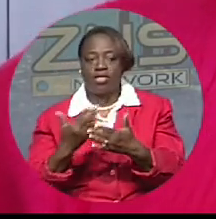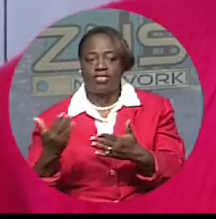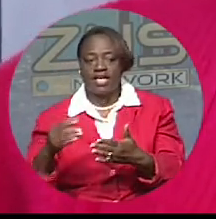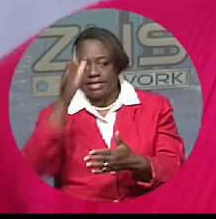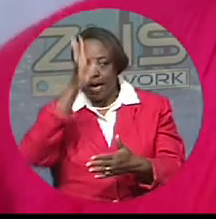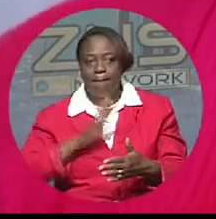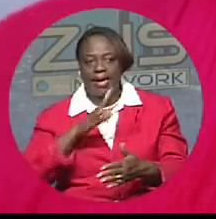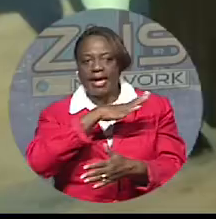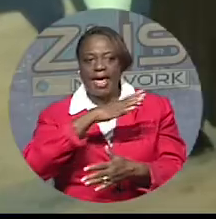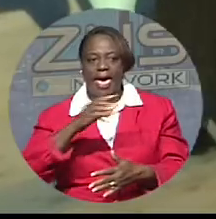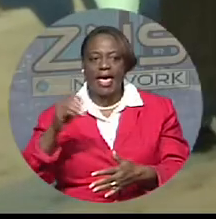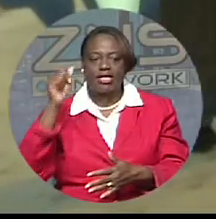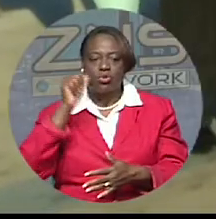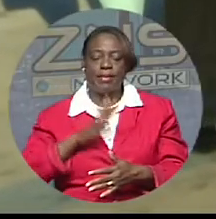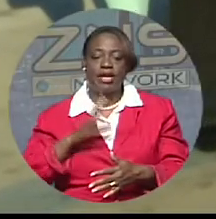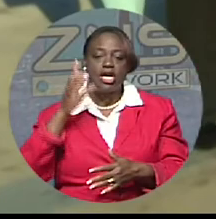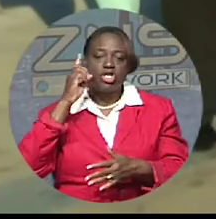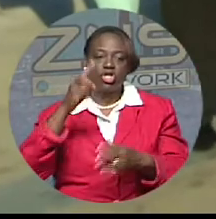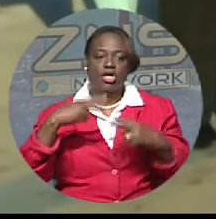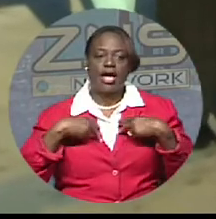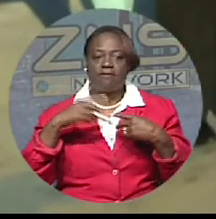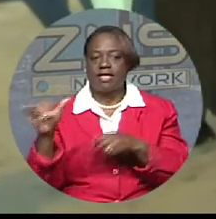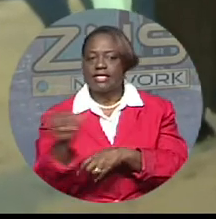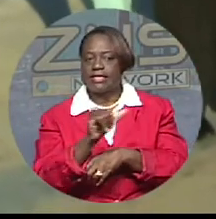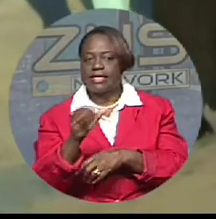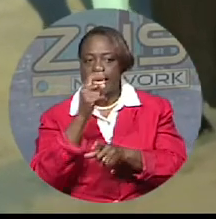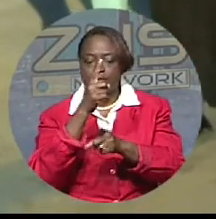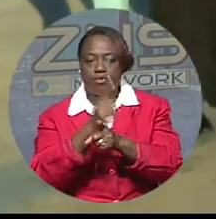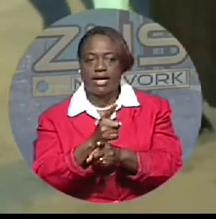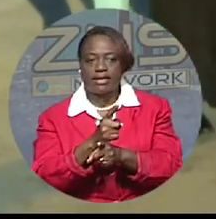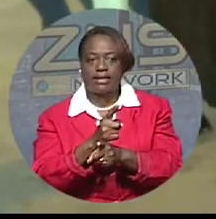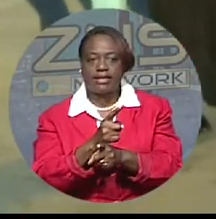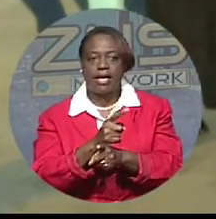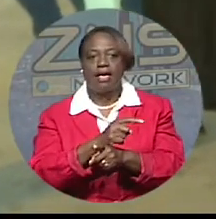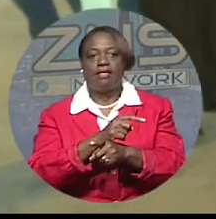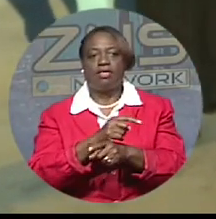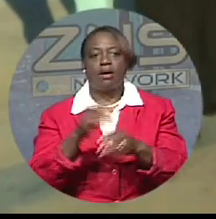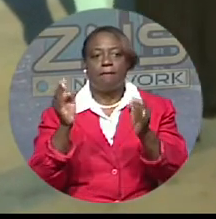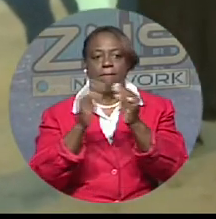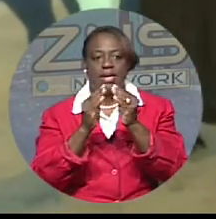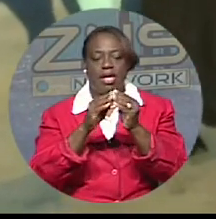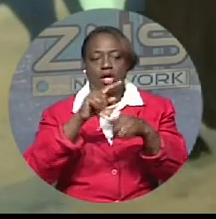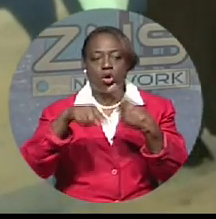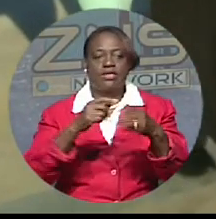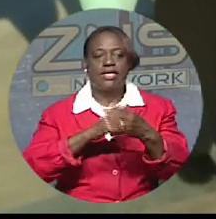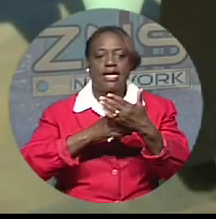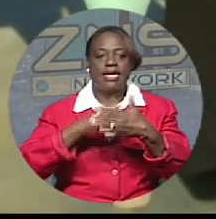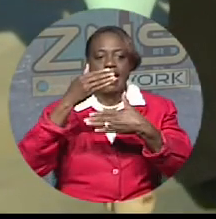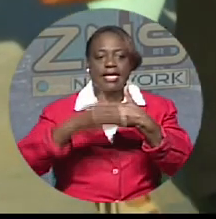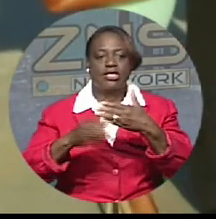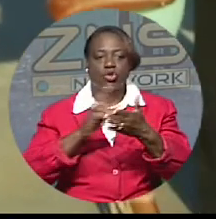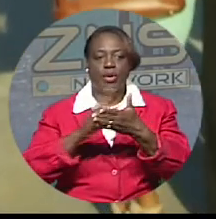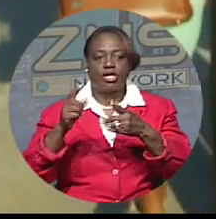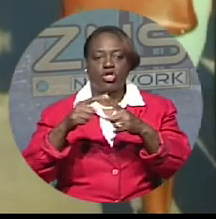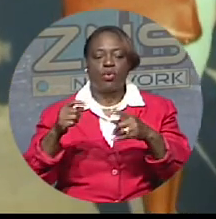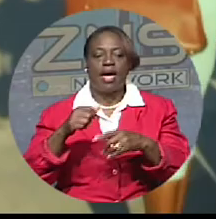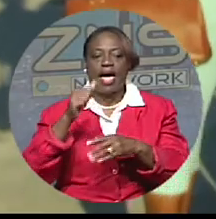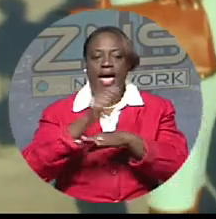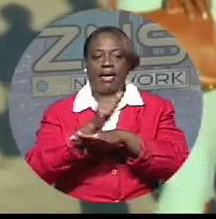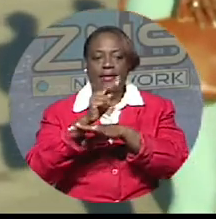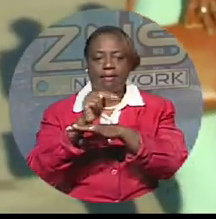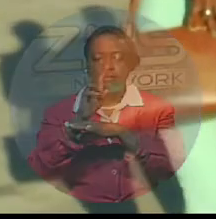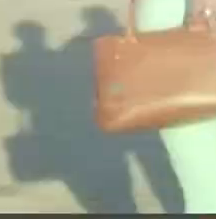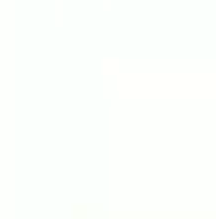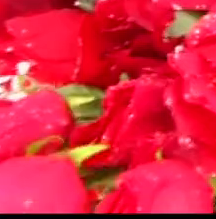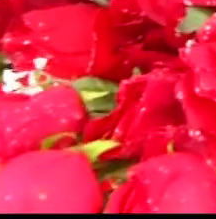the same rights. The commission travels next week to South Andras and Mangrove Key. Cleopatra Murphy, ZNS Network